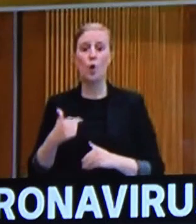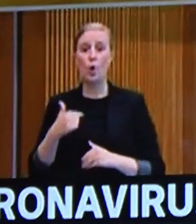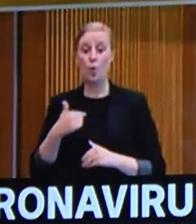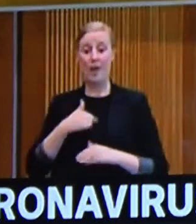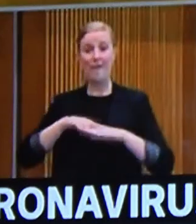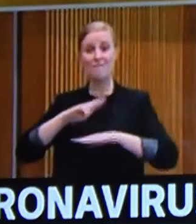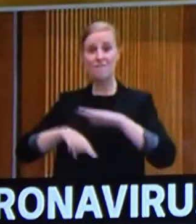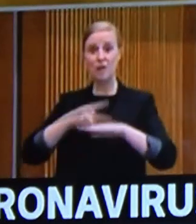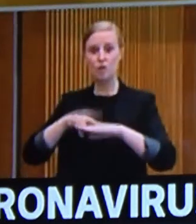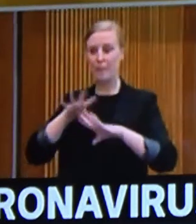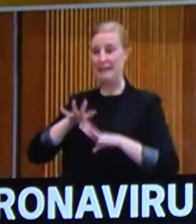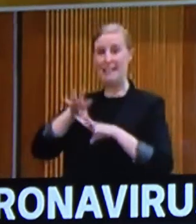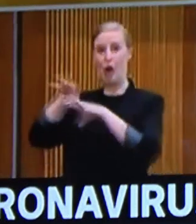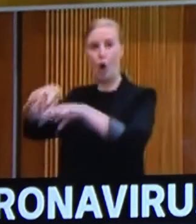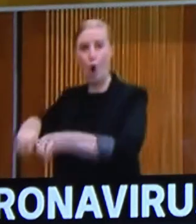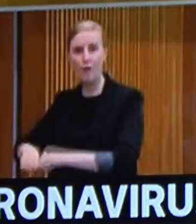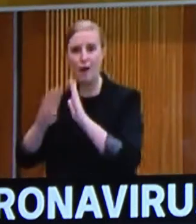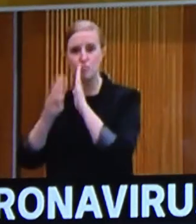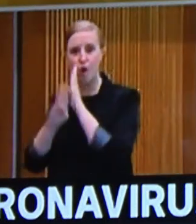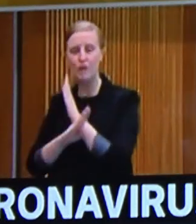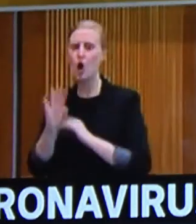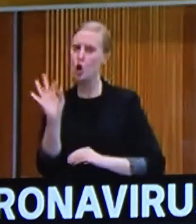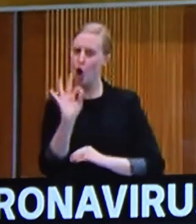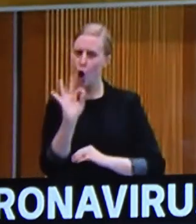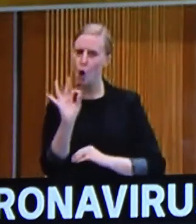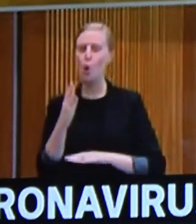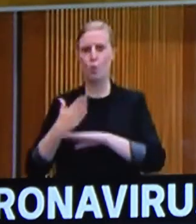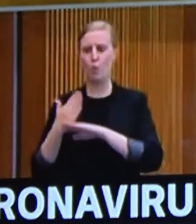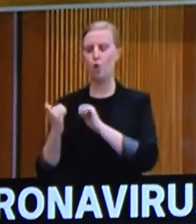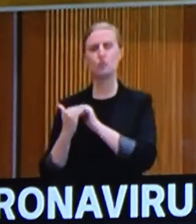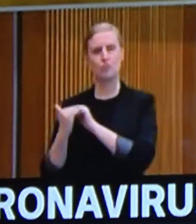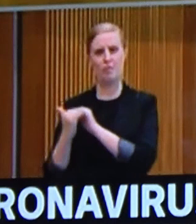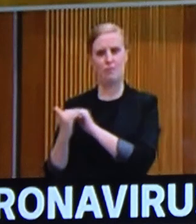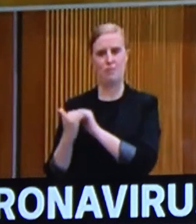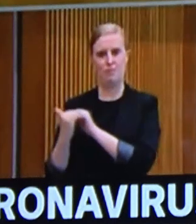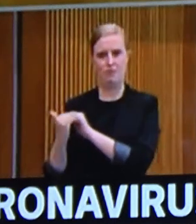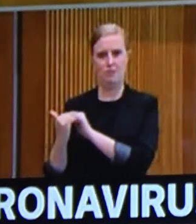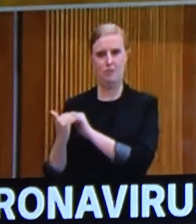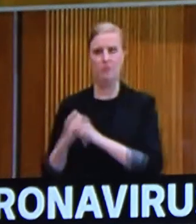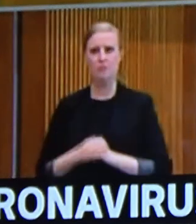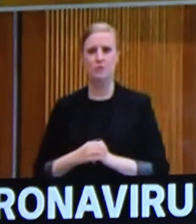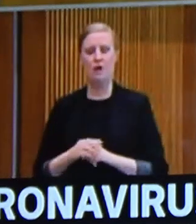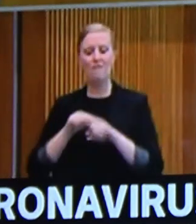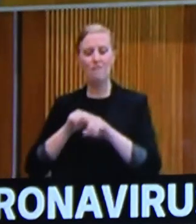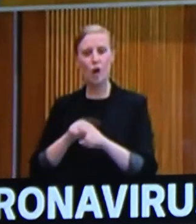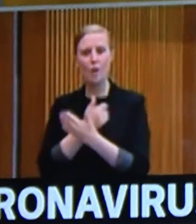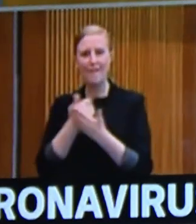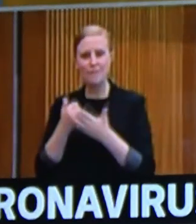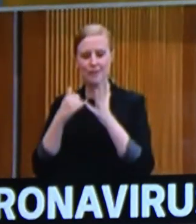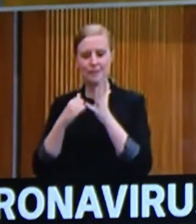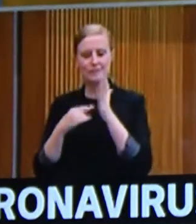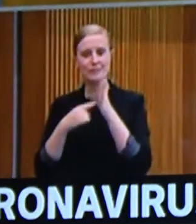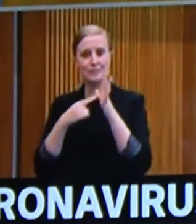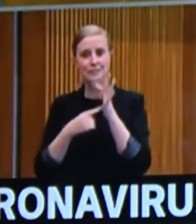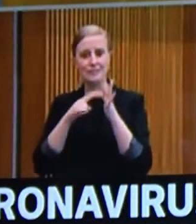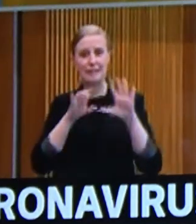in return for the state agreements and the Commonwealth guarantee, they will be fully integrated